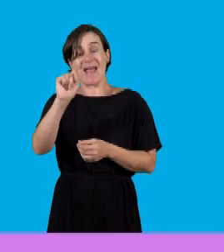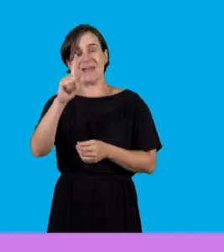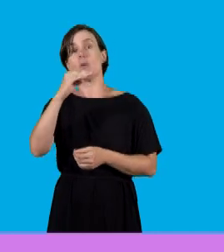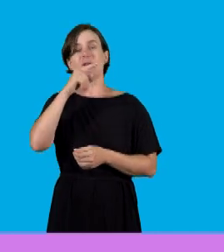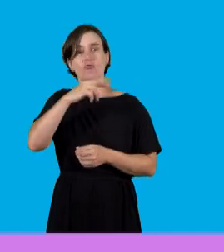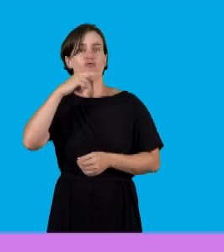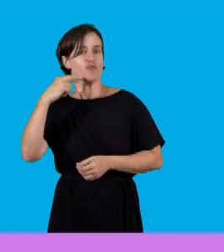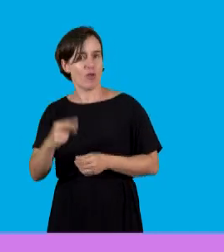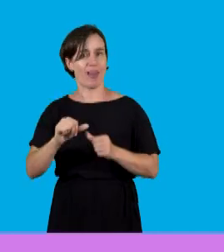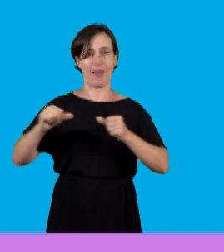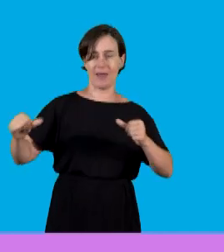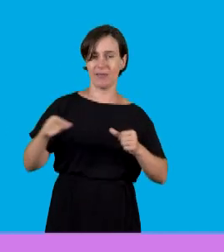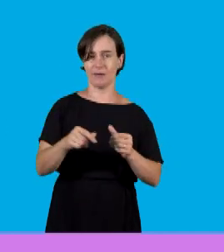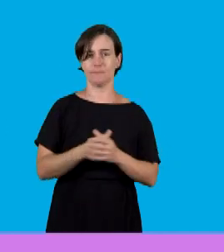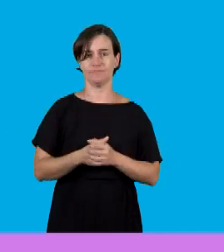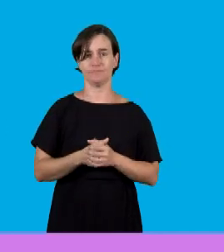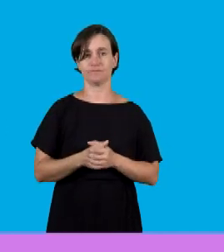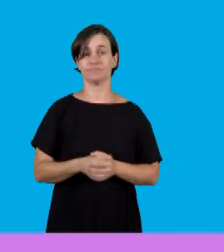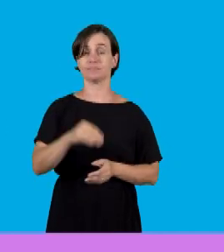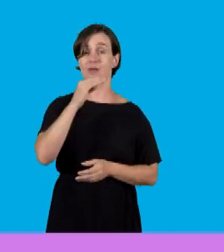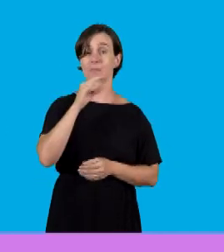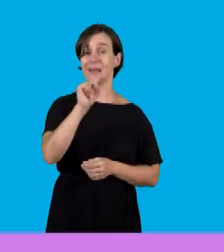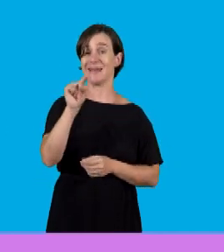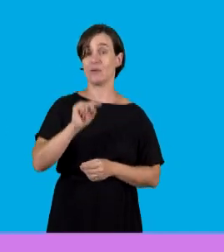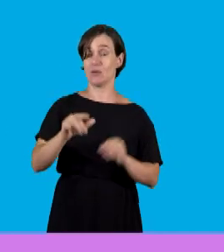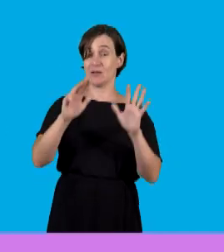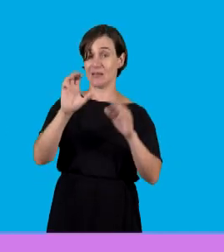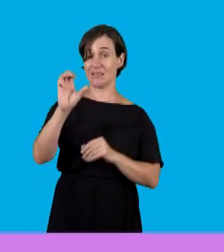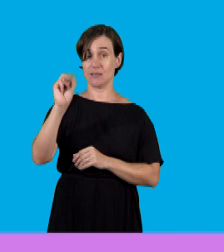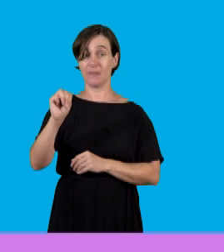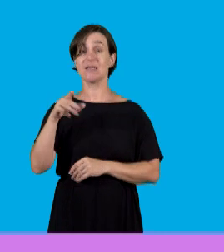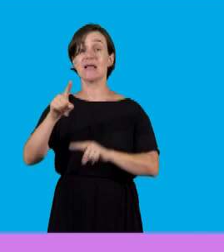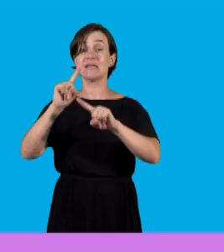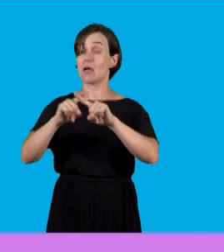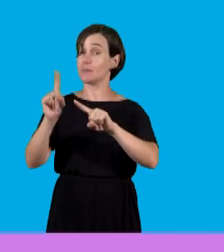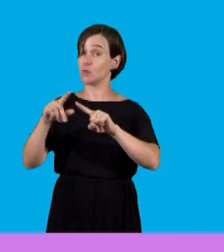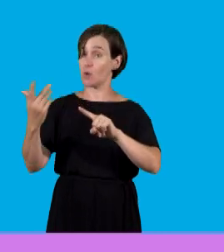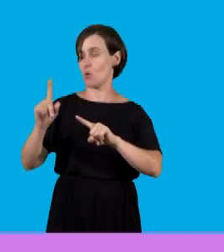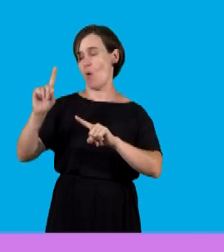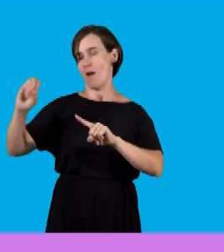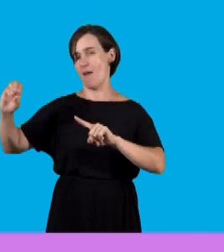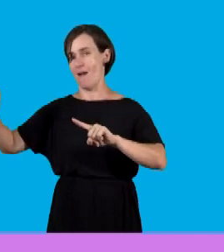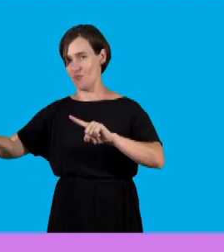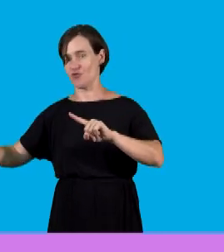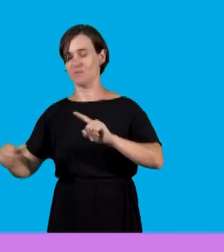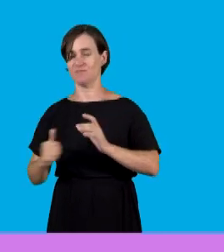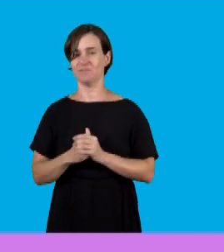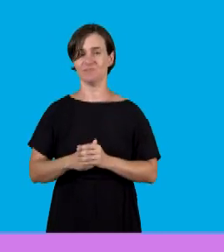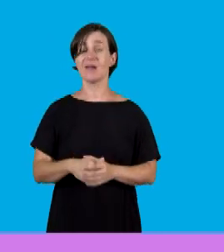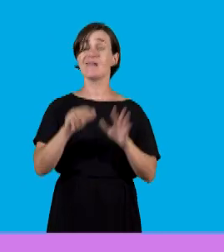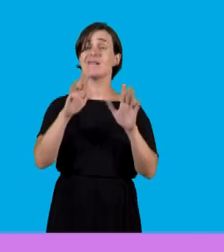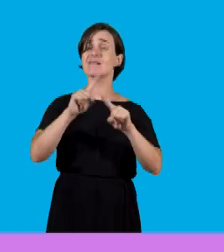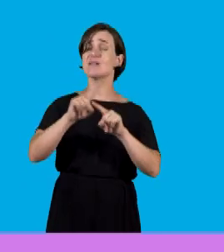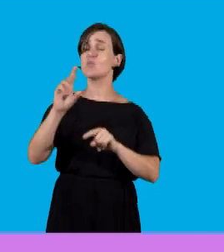length, equals to the map distance, which is the 9 centimeter. We multiply it by the scale factor, which is the